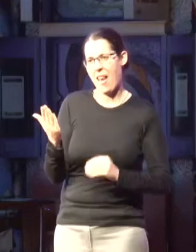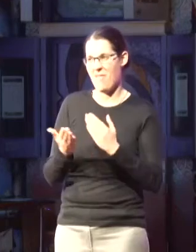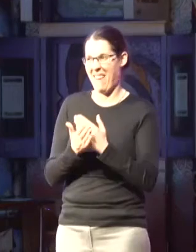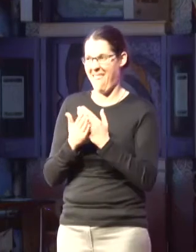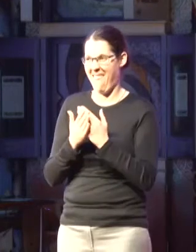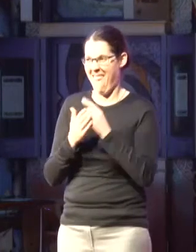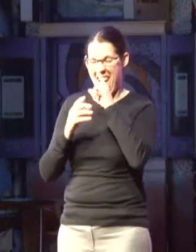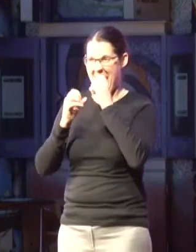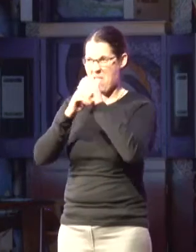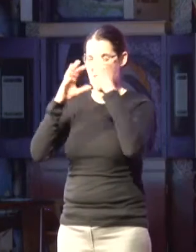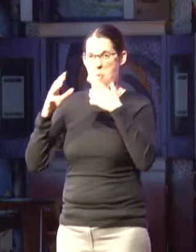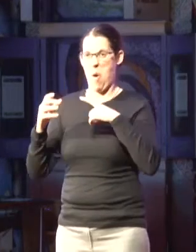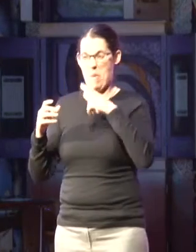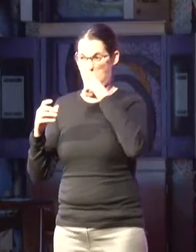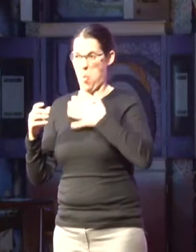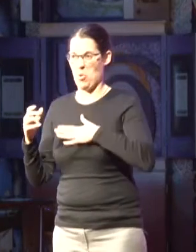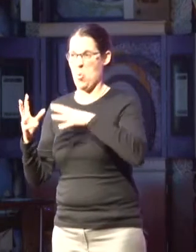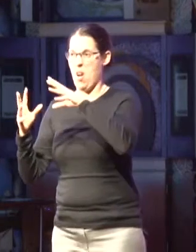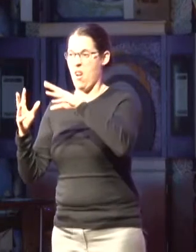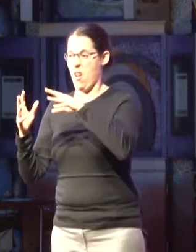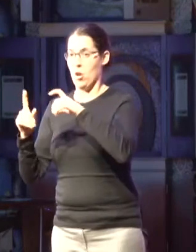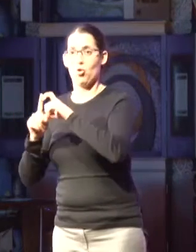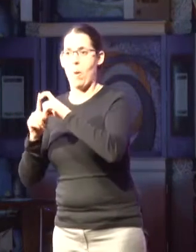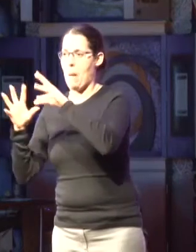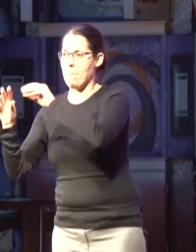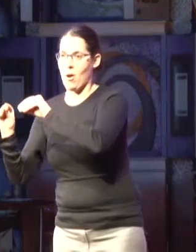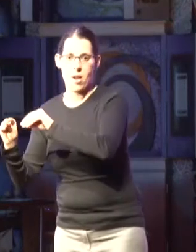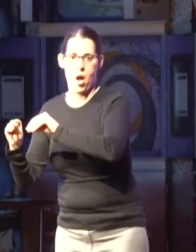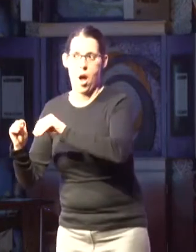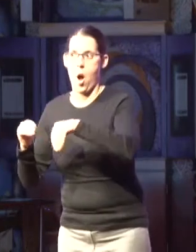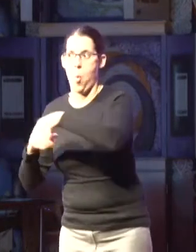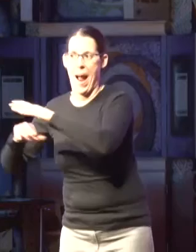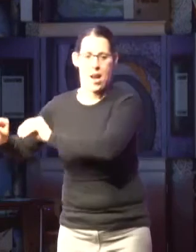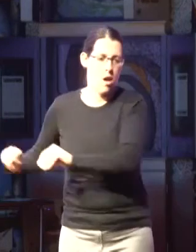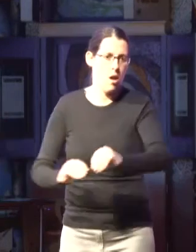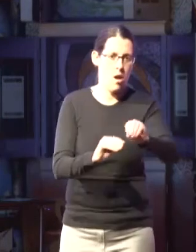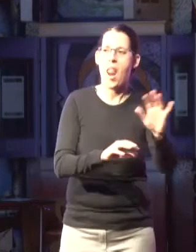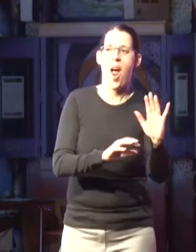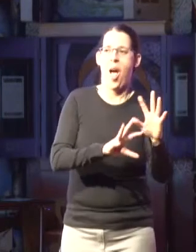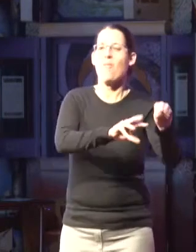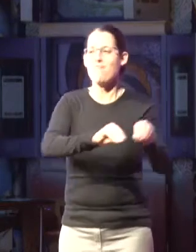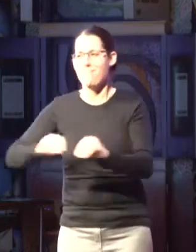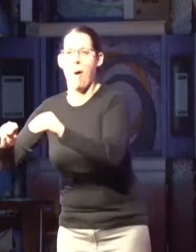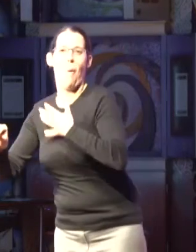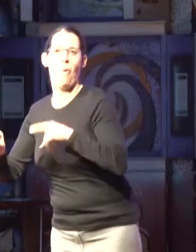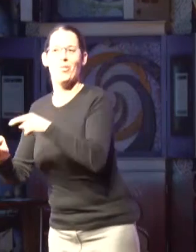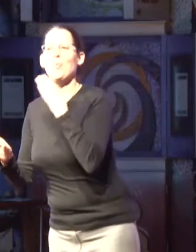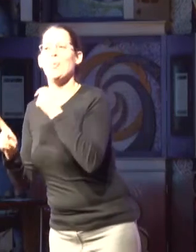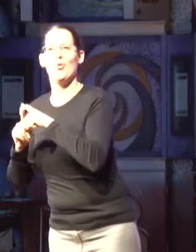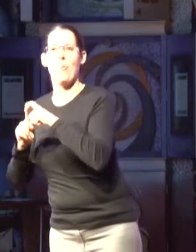migrate away from Drupal. I'm assuming they're all migrating to Drupal, but either way, it's a very, very valuable contribution to